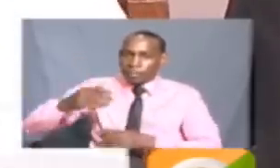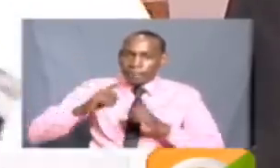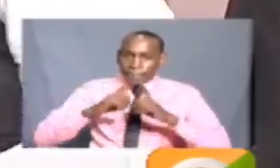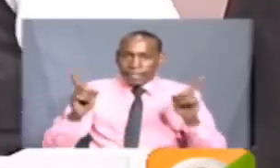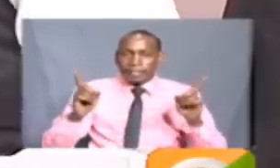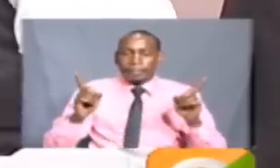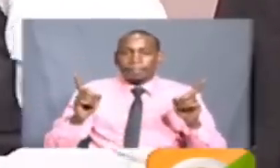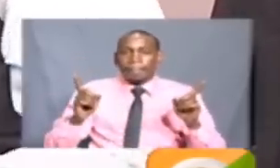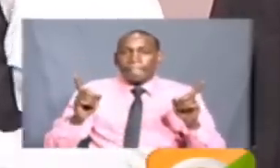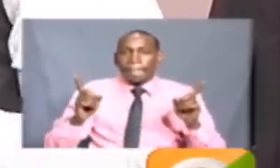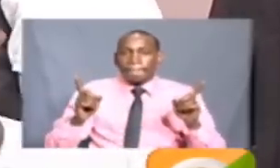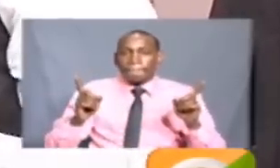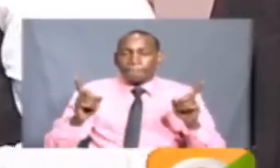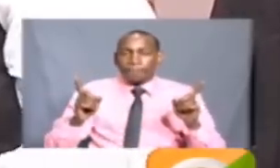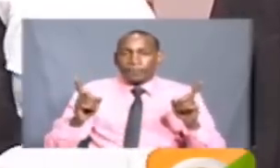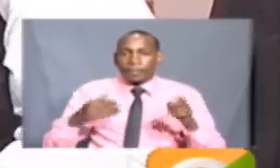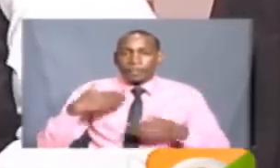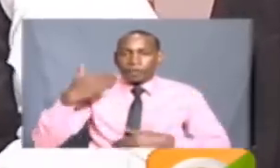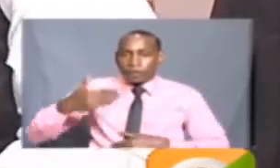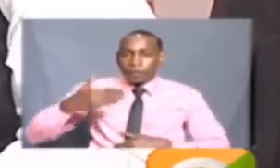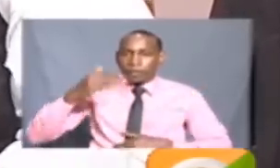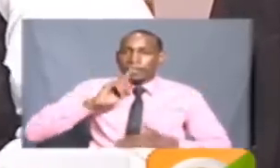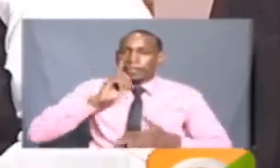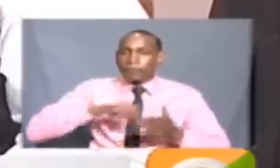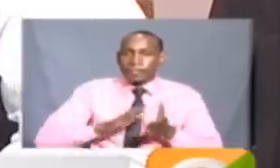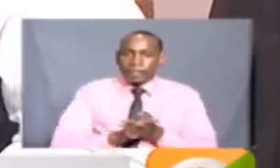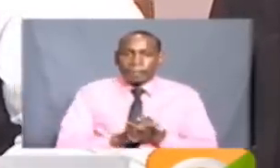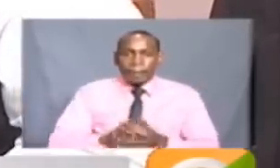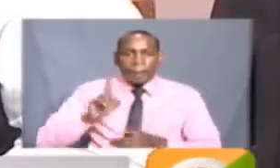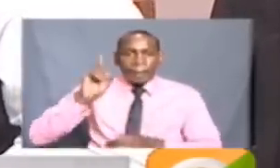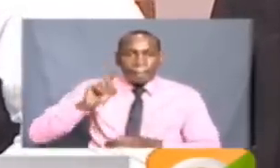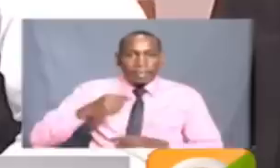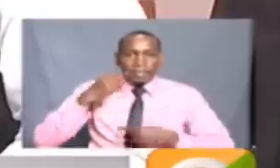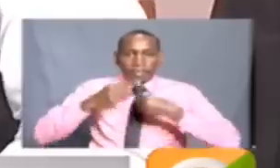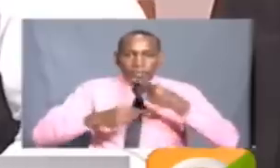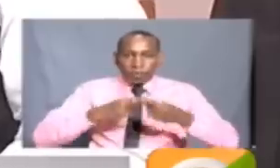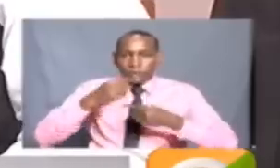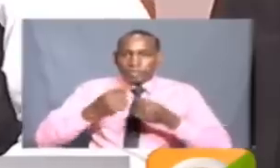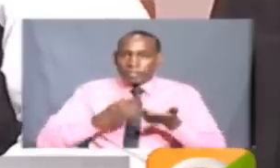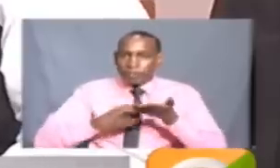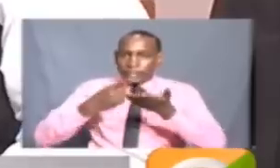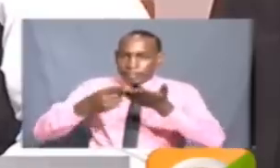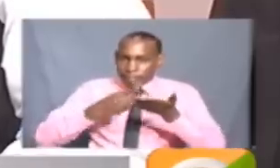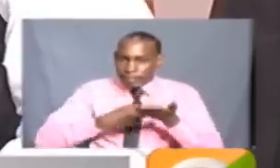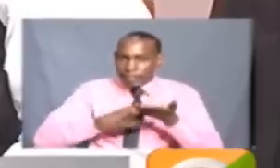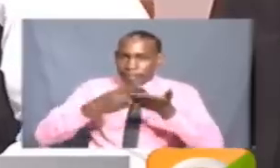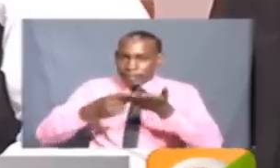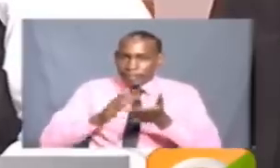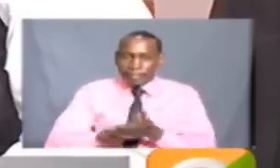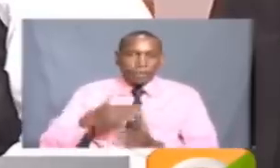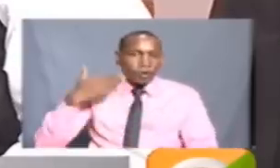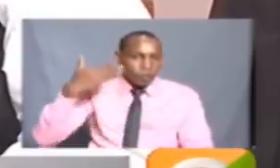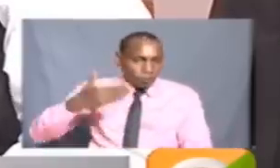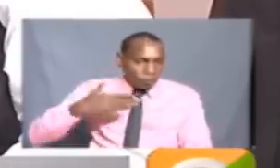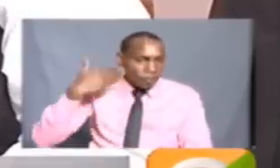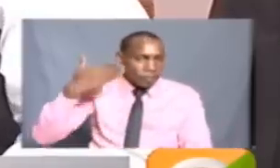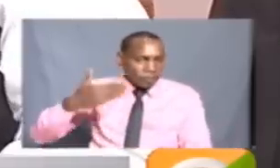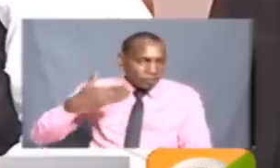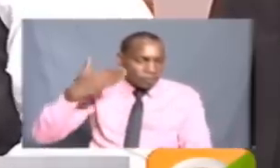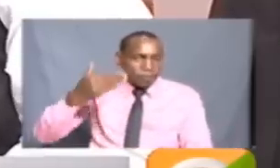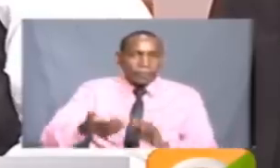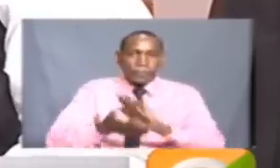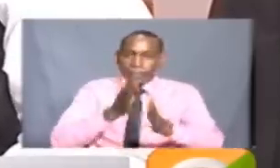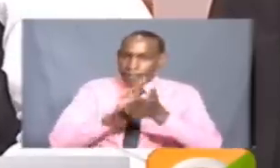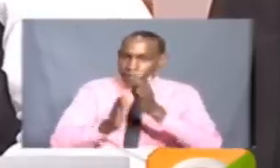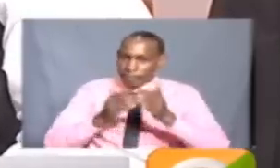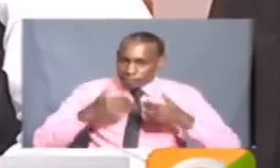what? And I always said this, we have to keep hammering this issue home, time and time again, without getting